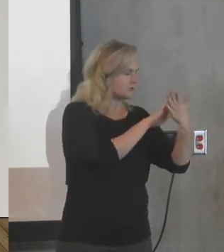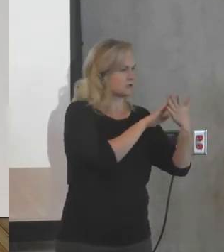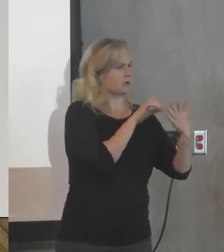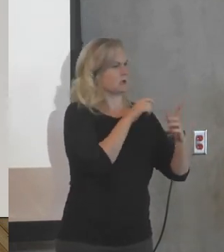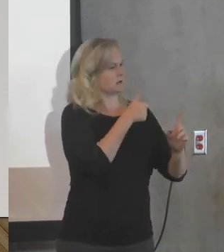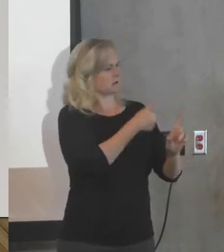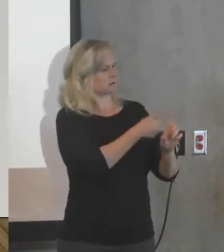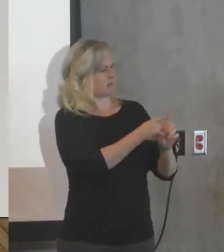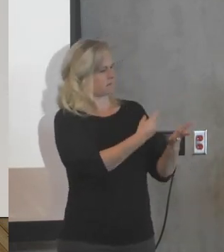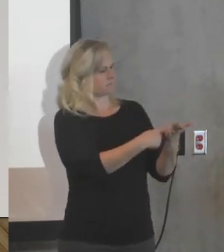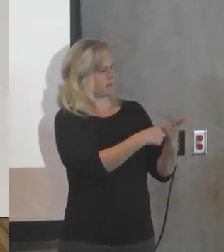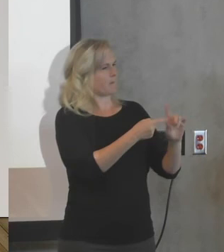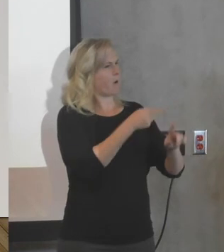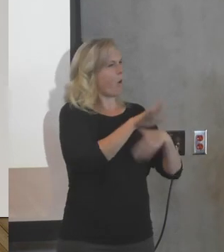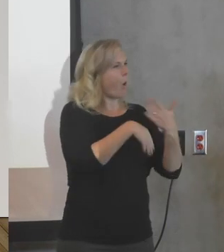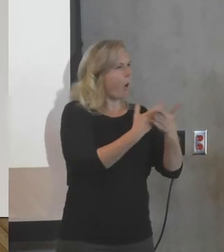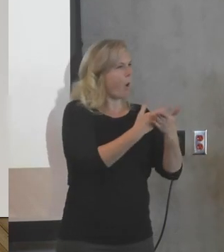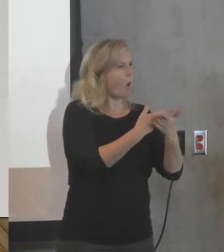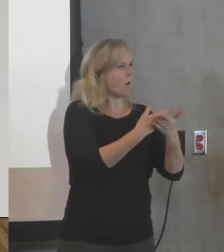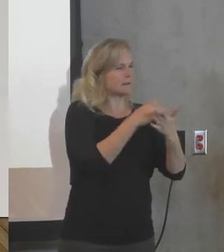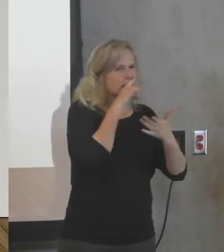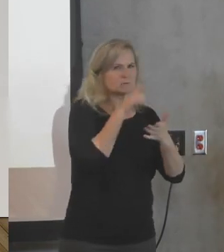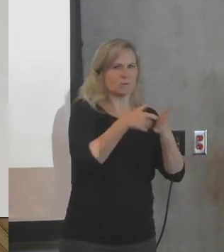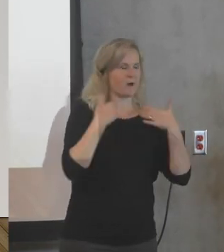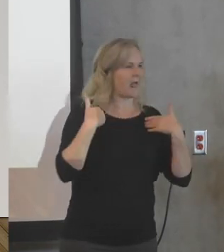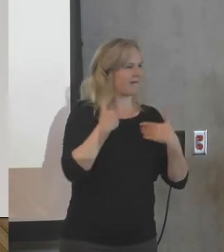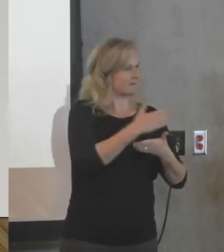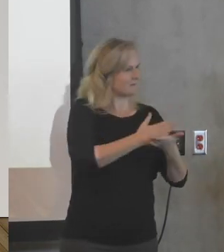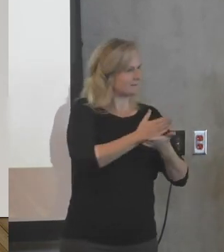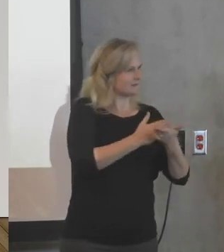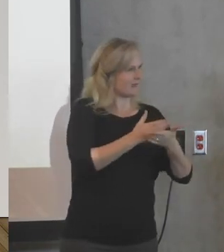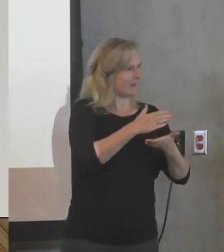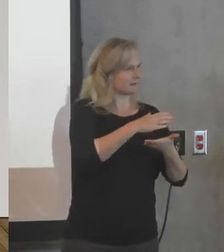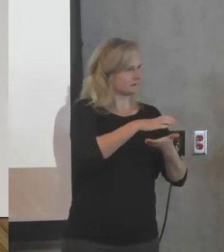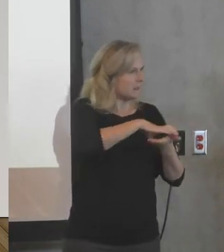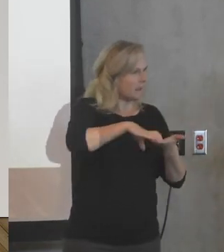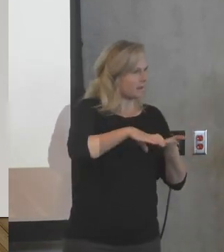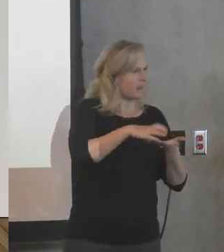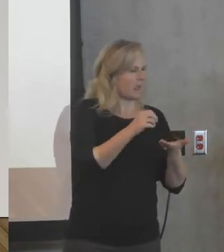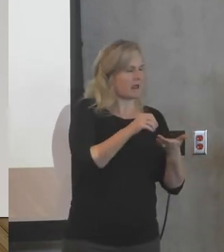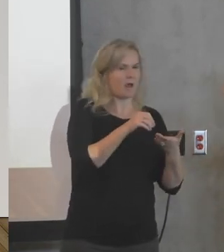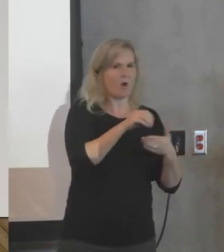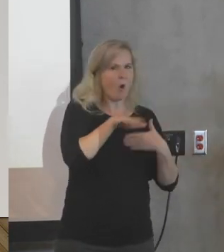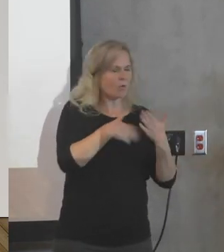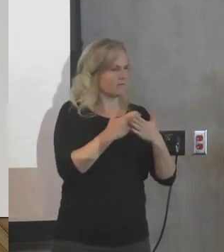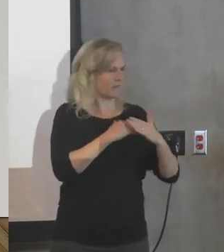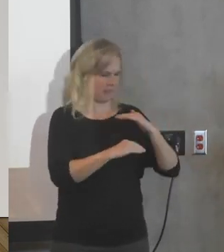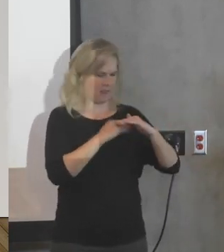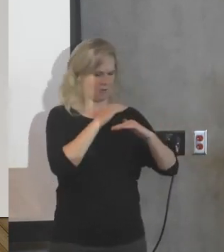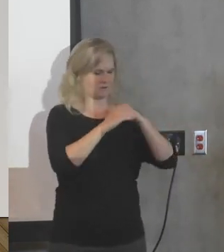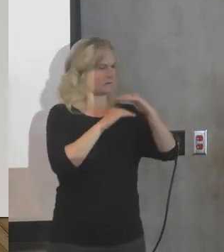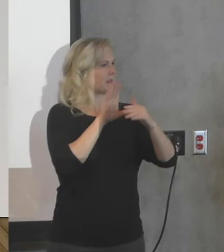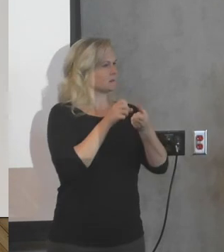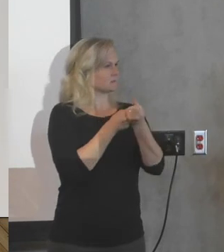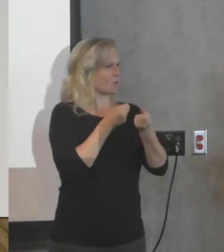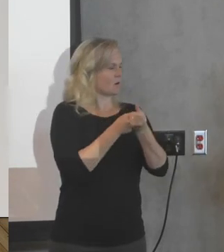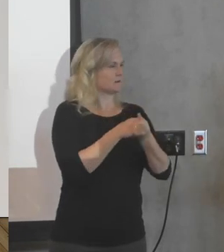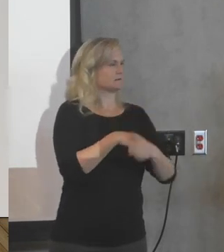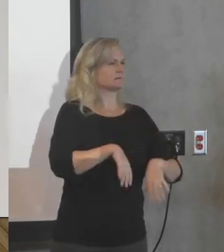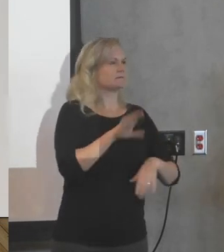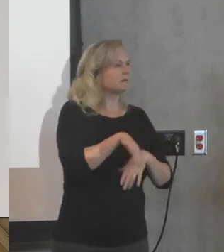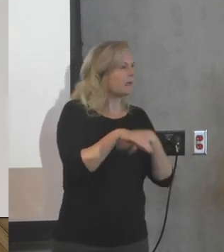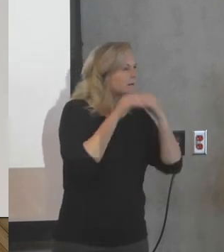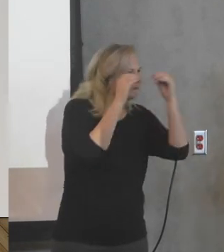have a piece of the cake and that every layer is some other support, such as a hearing teacher, an EA, SLP,